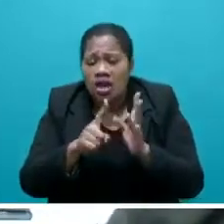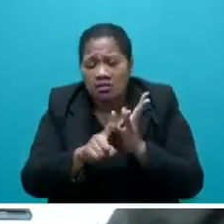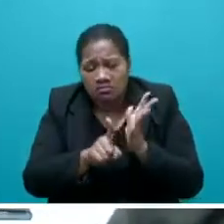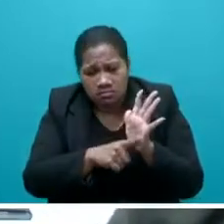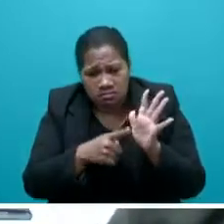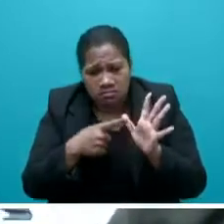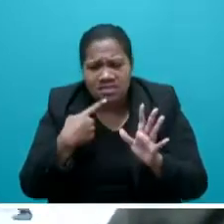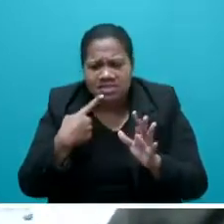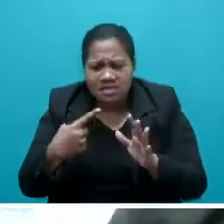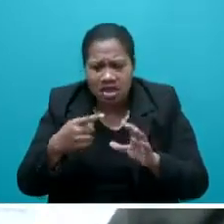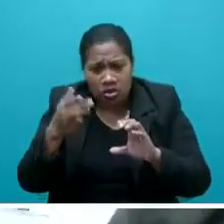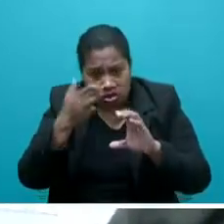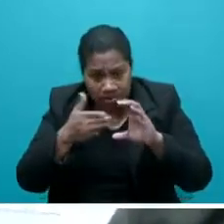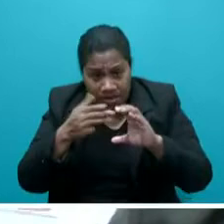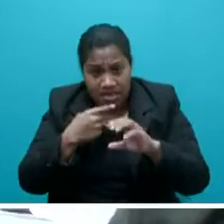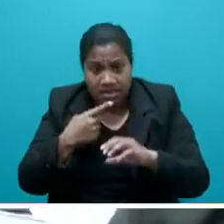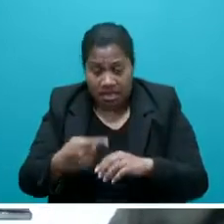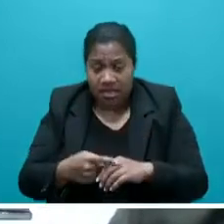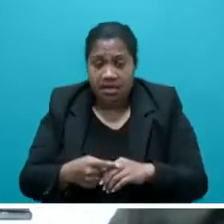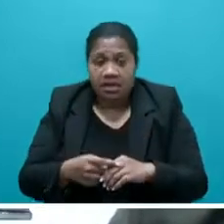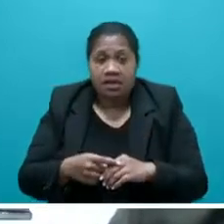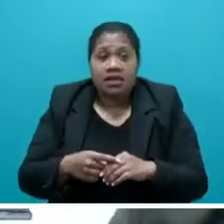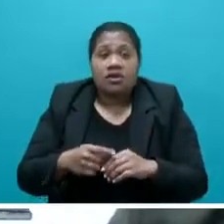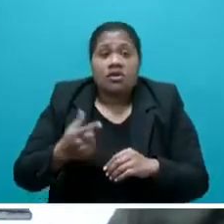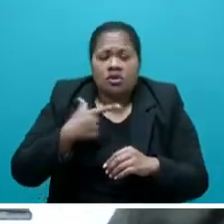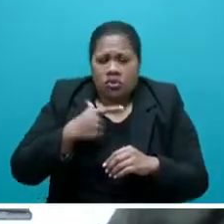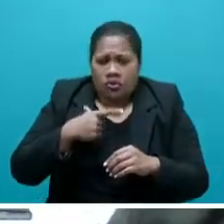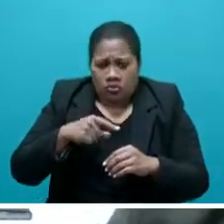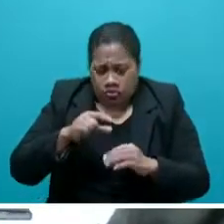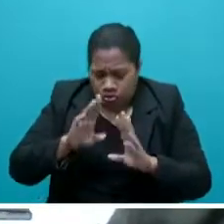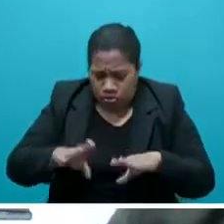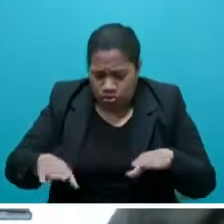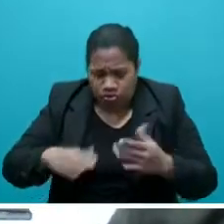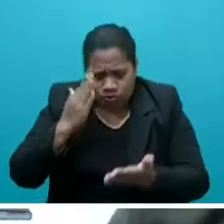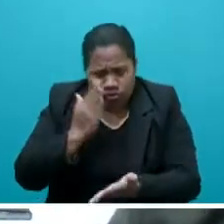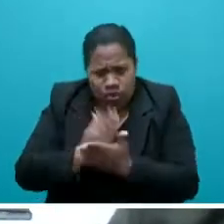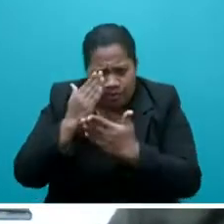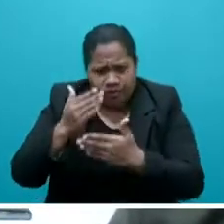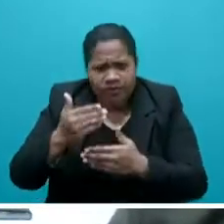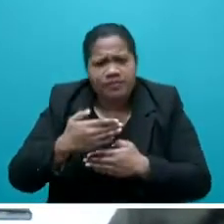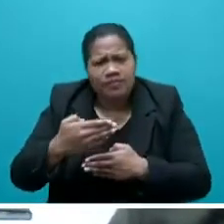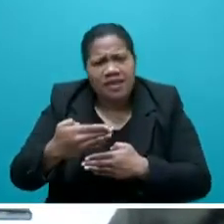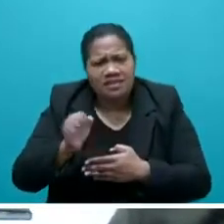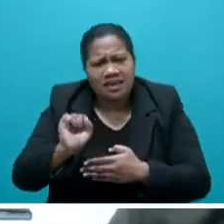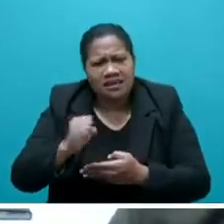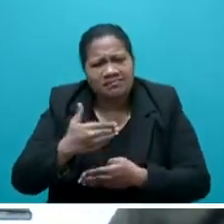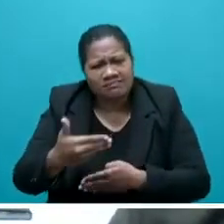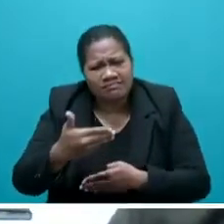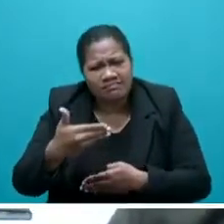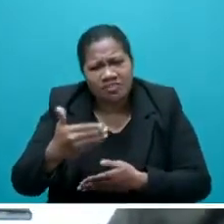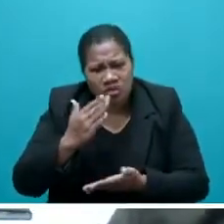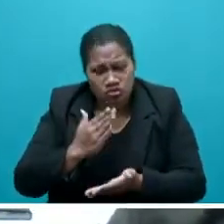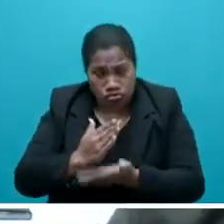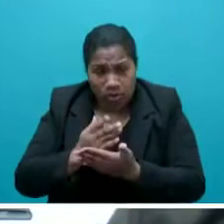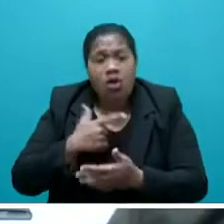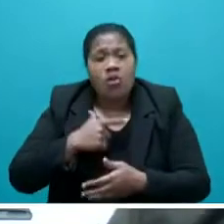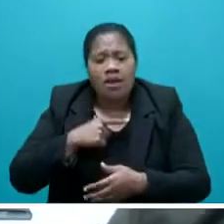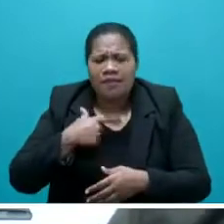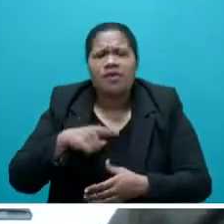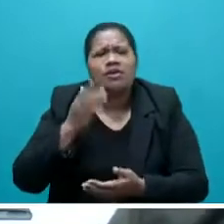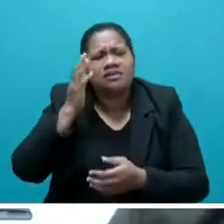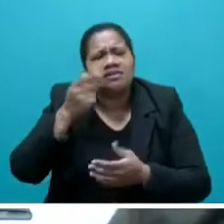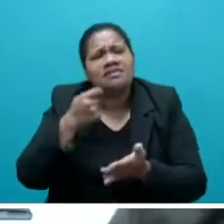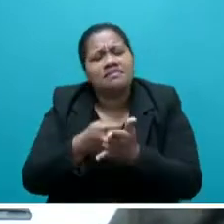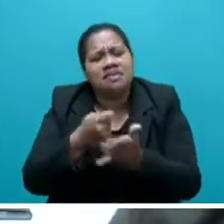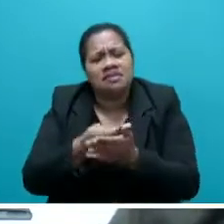why government will stop students from getting subsidized cards during the school holidays is because we don't have any money. When the